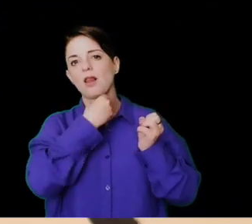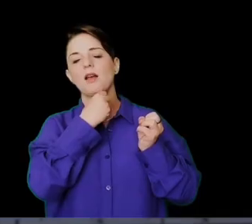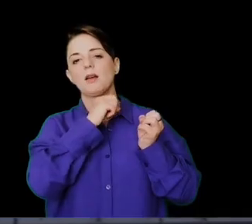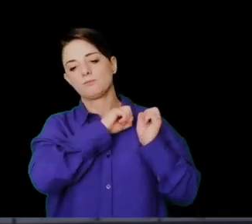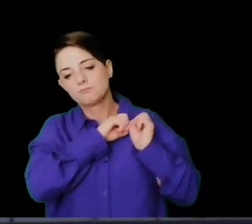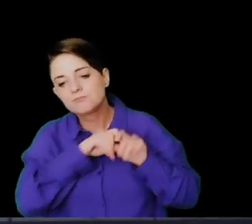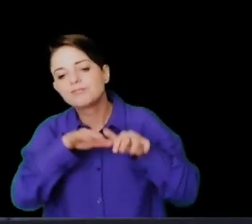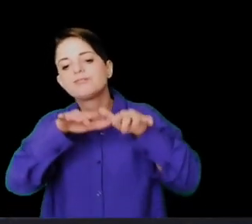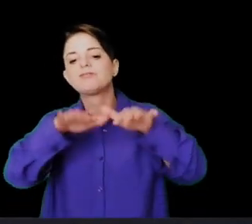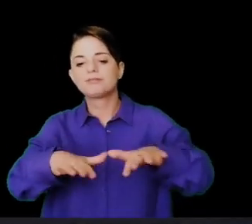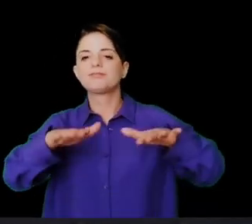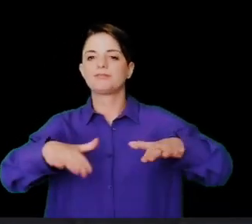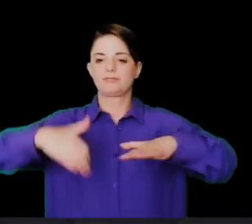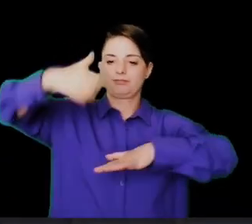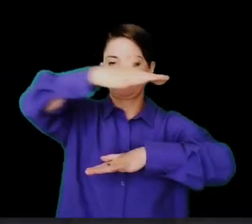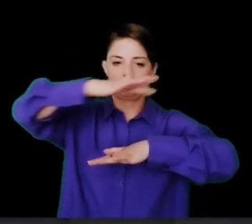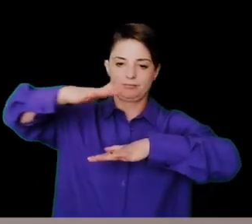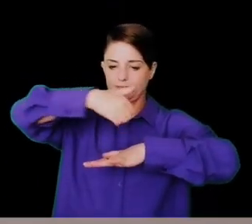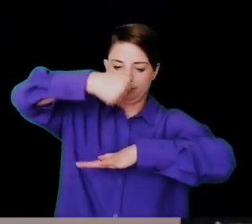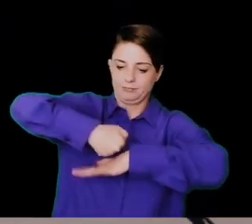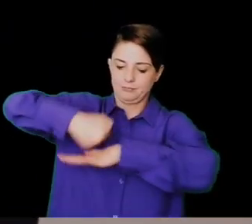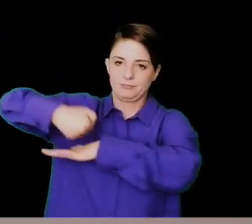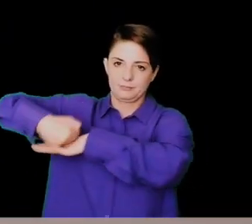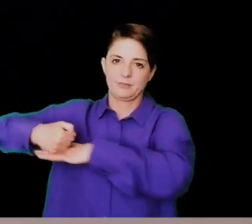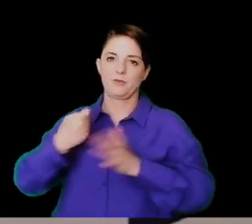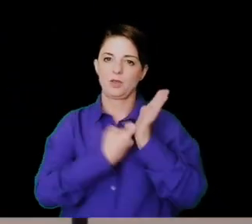mil, and that's going to be deposited on the reef.